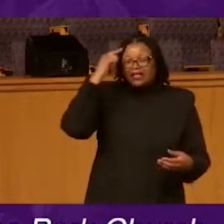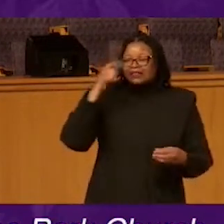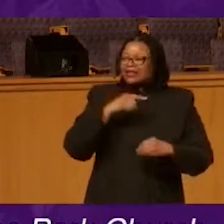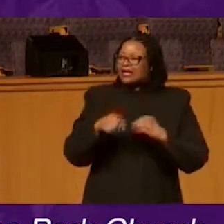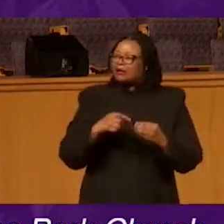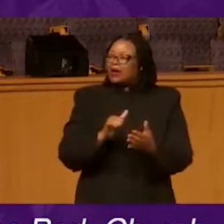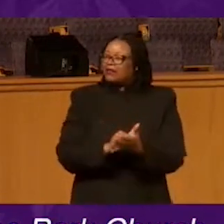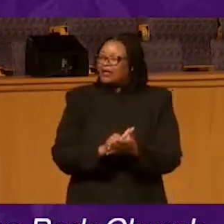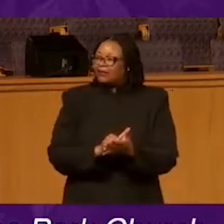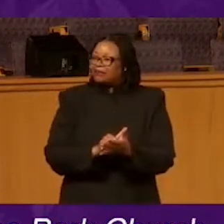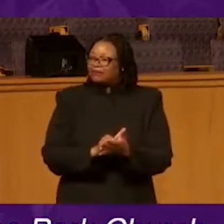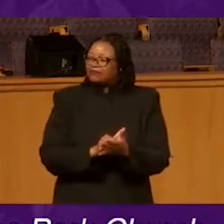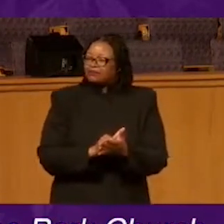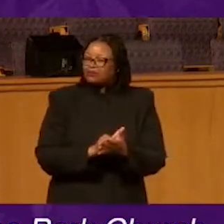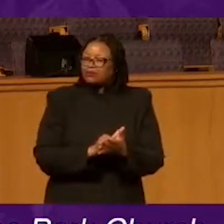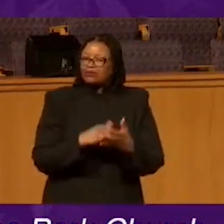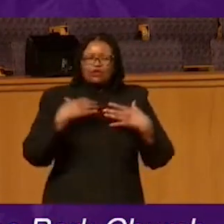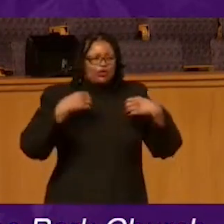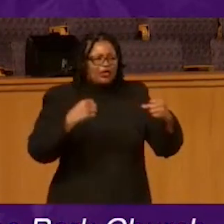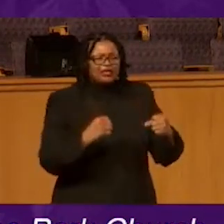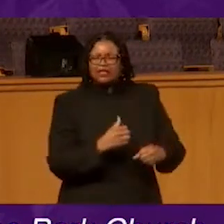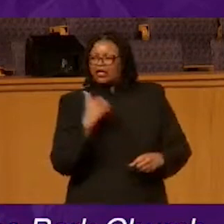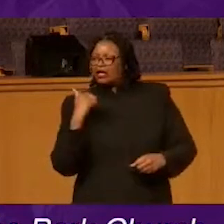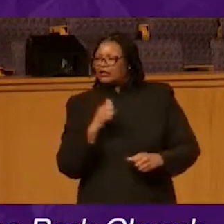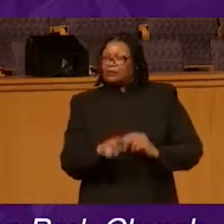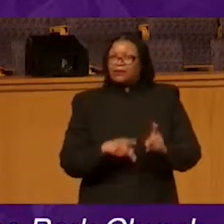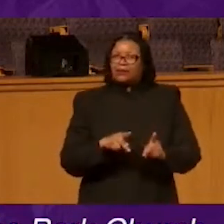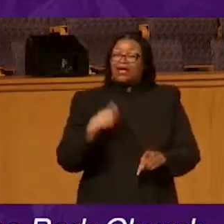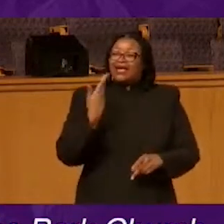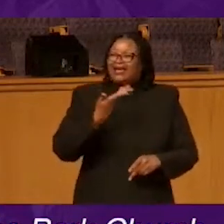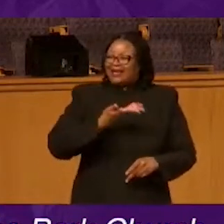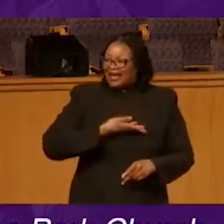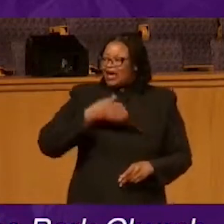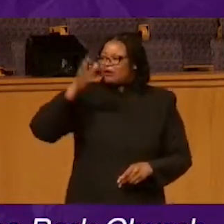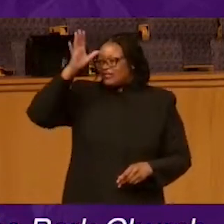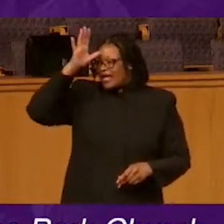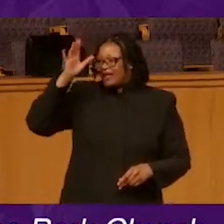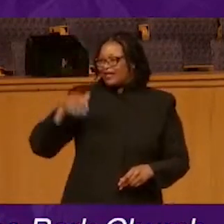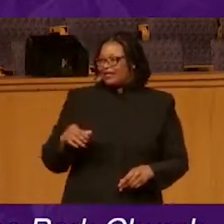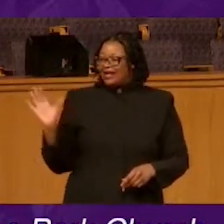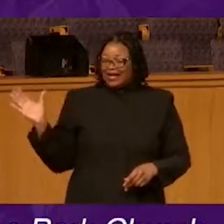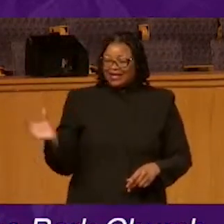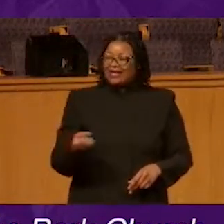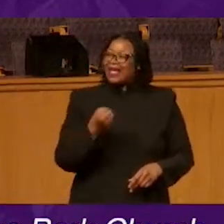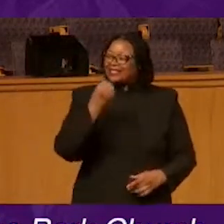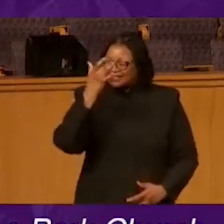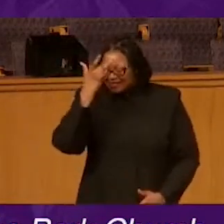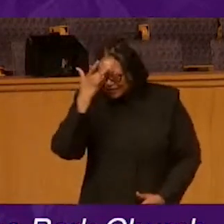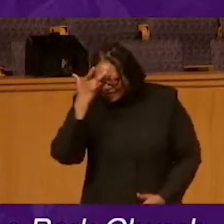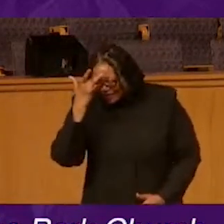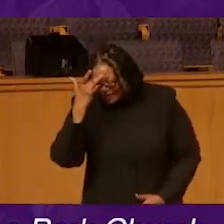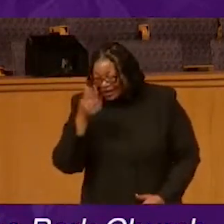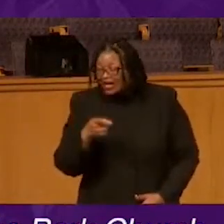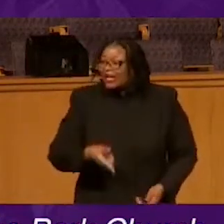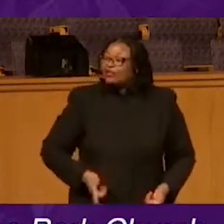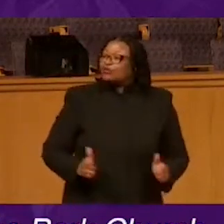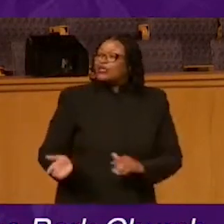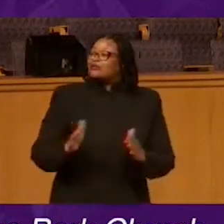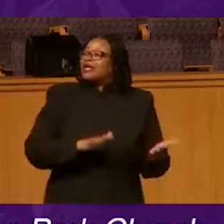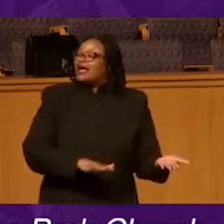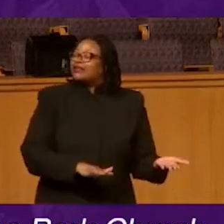You healing other people, and our daddy got sick, you let him die.